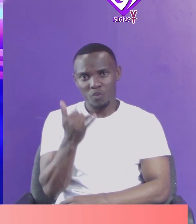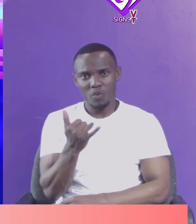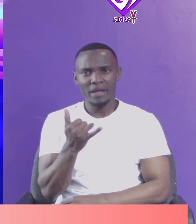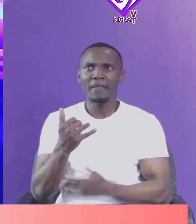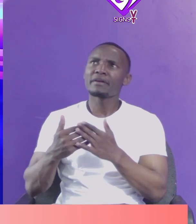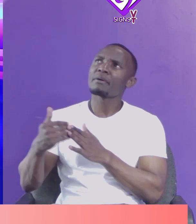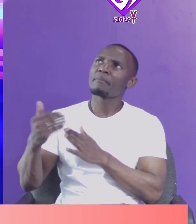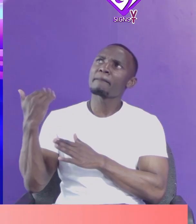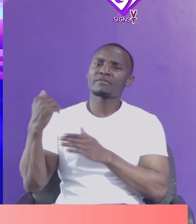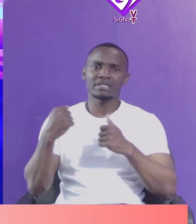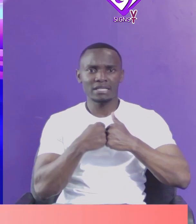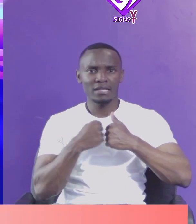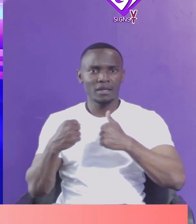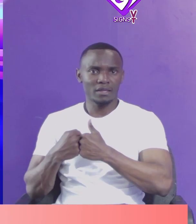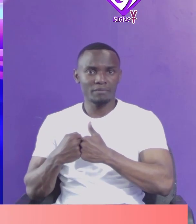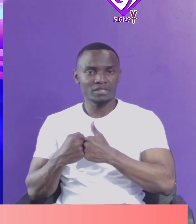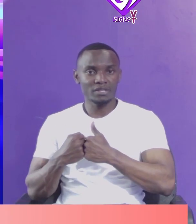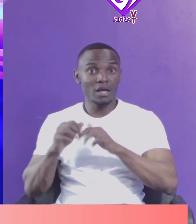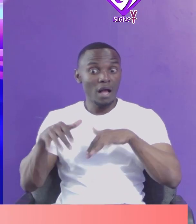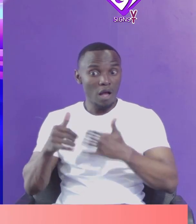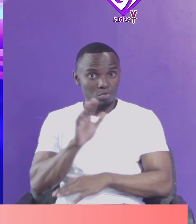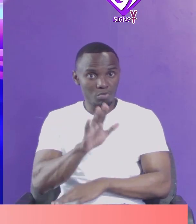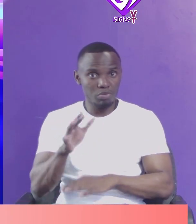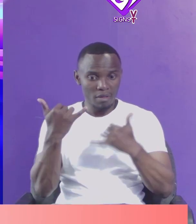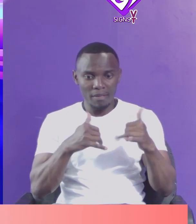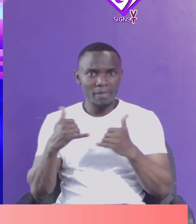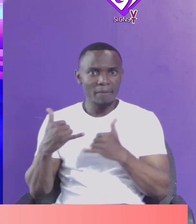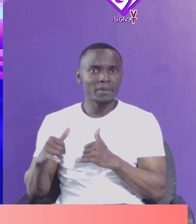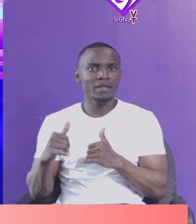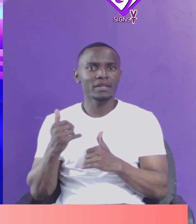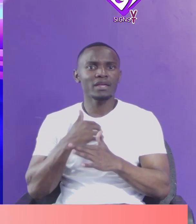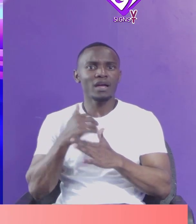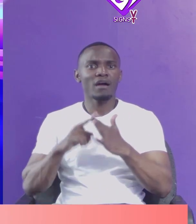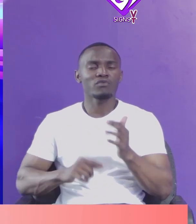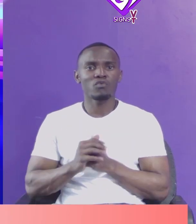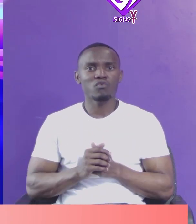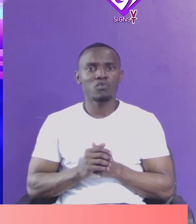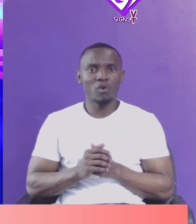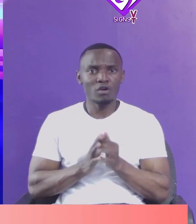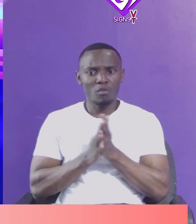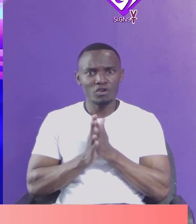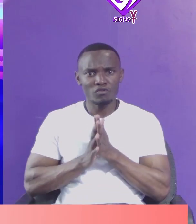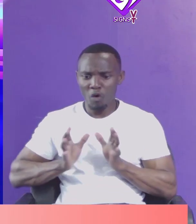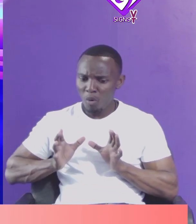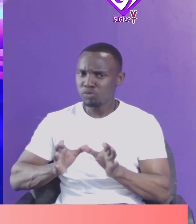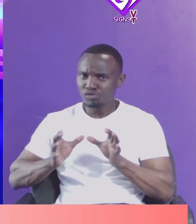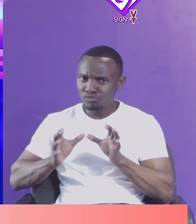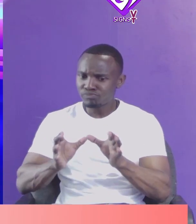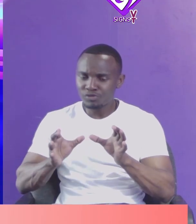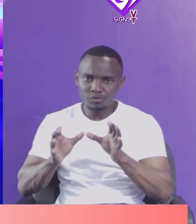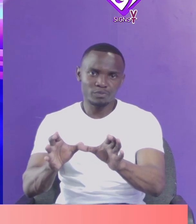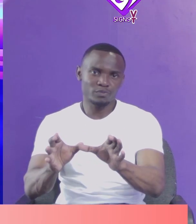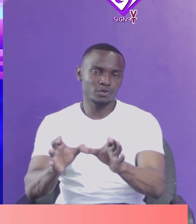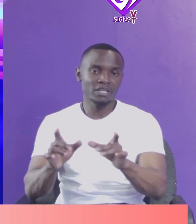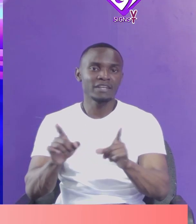previous games. The way they're playing, they have this drive to kind of just move forward. Right. Yes, and also feel like they've